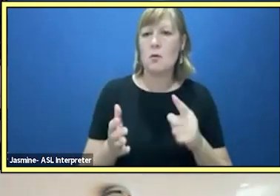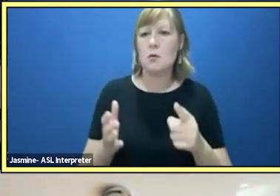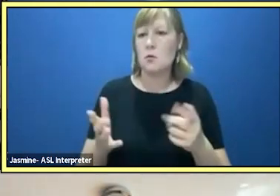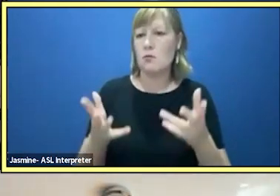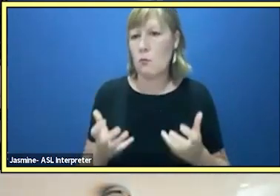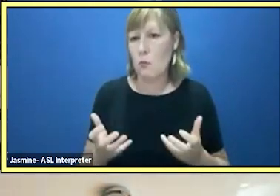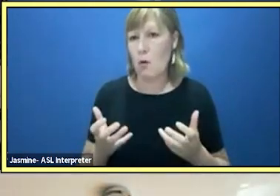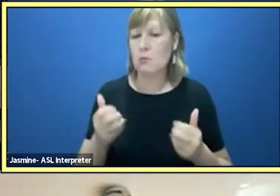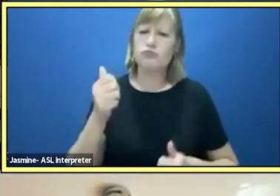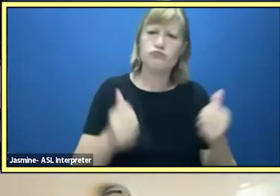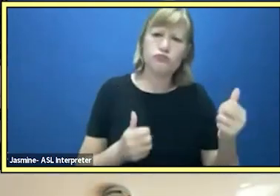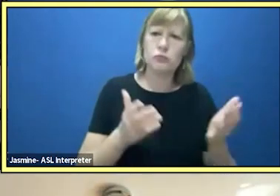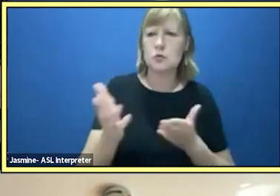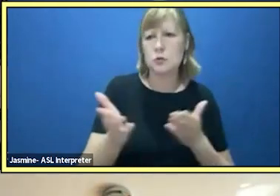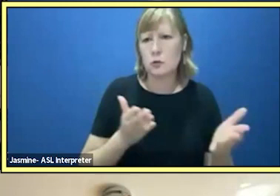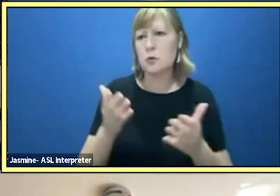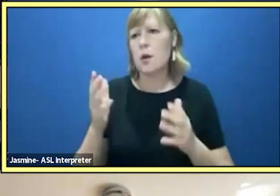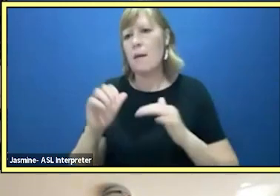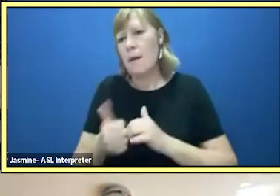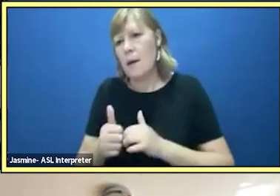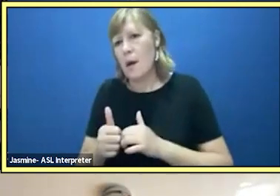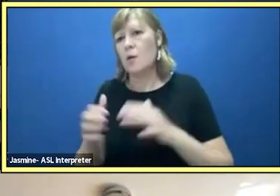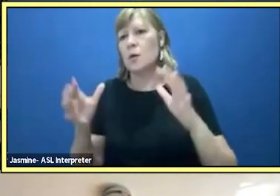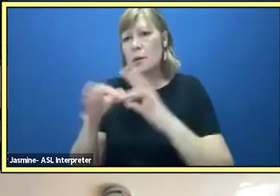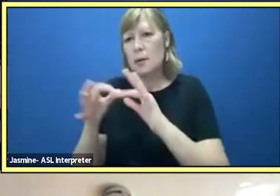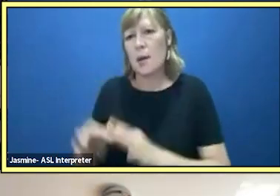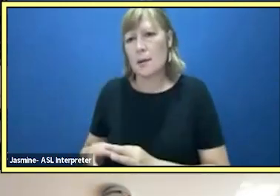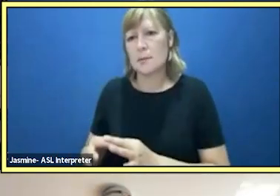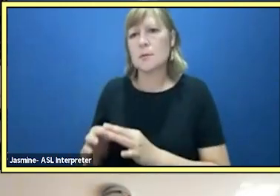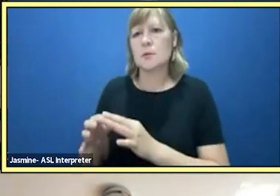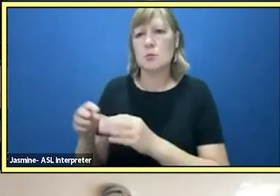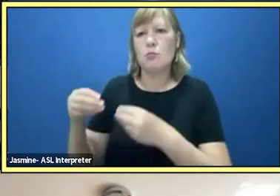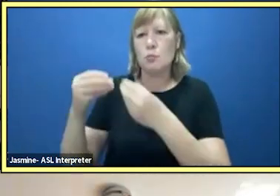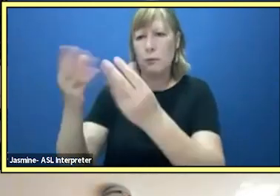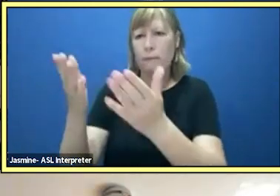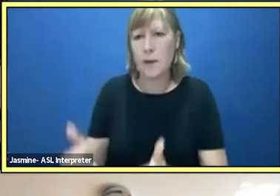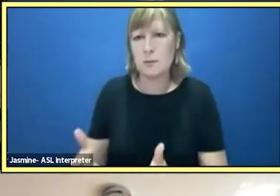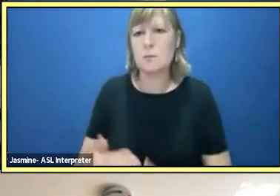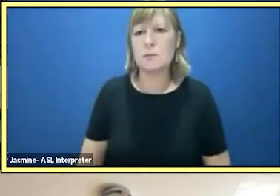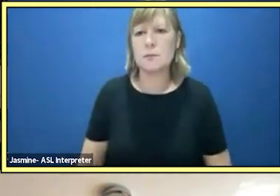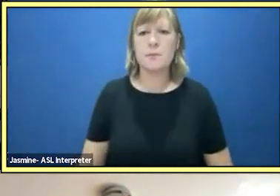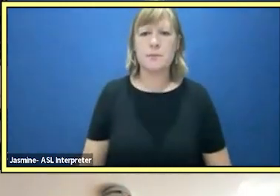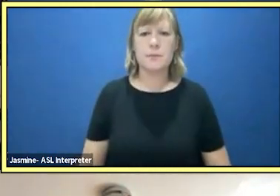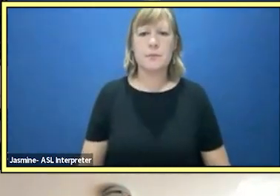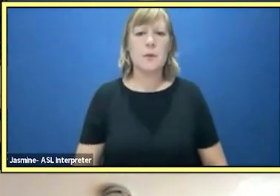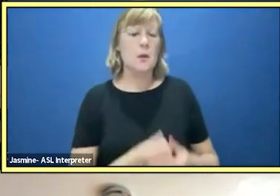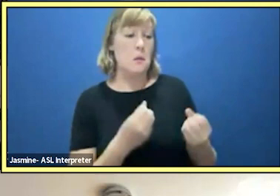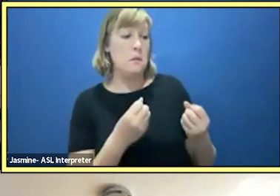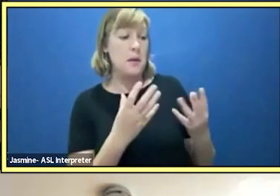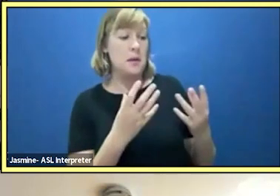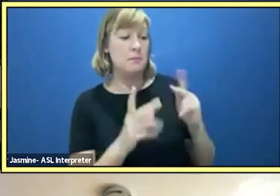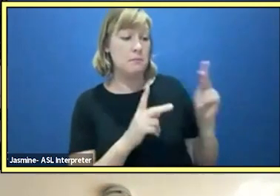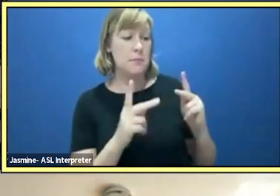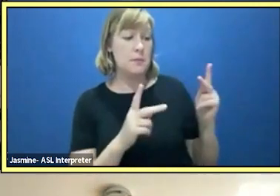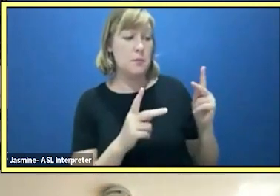get connected to. Okay, and if we're so many people will currently be in the system and segue into this